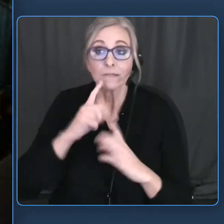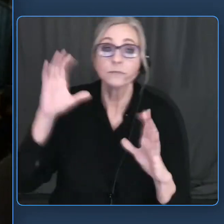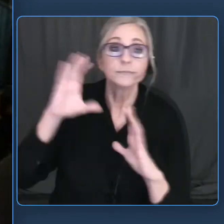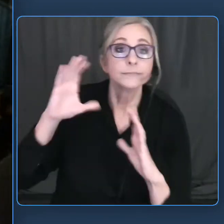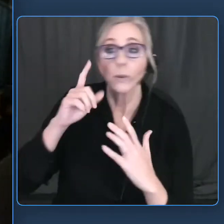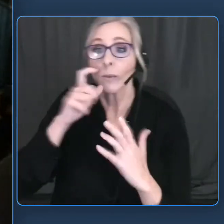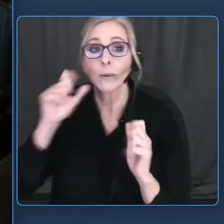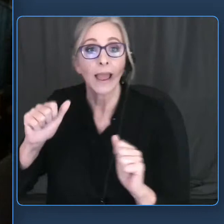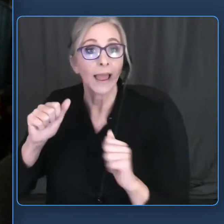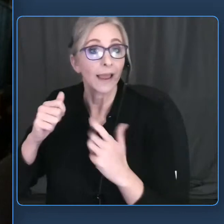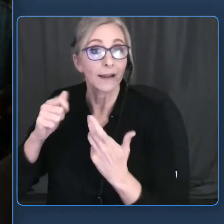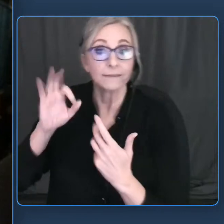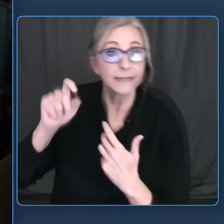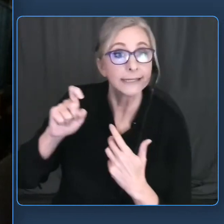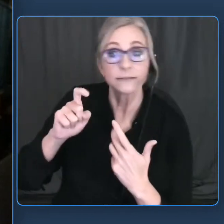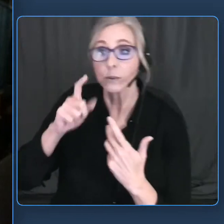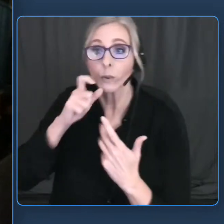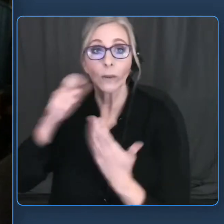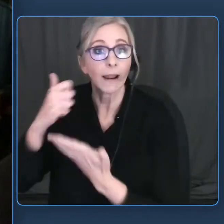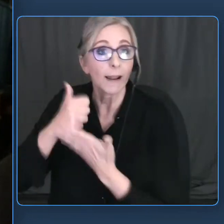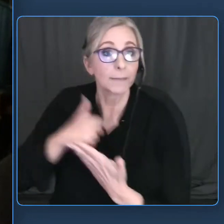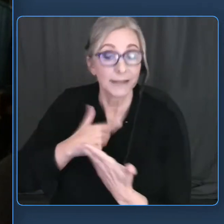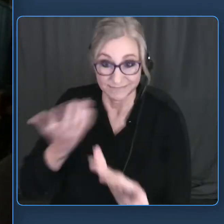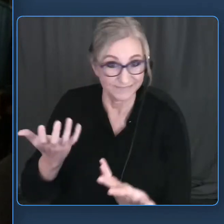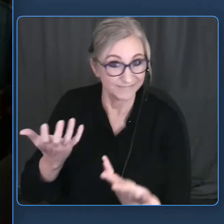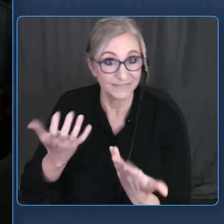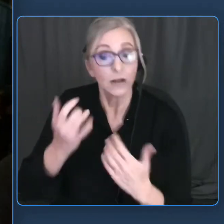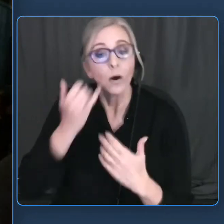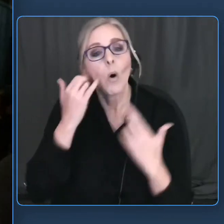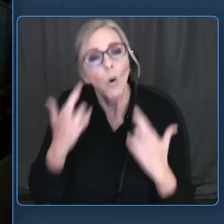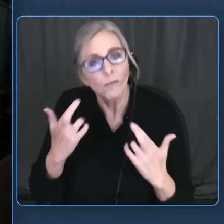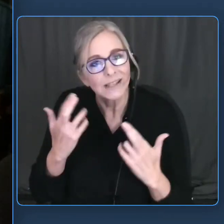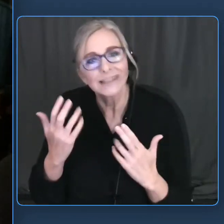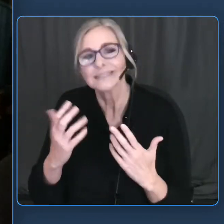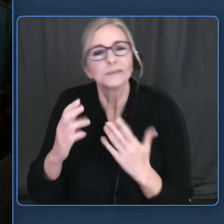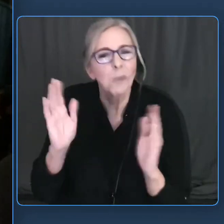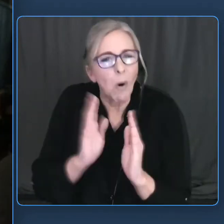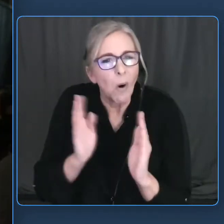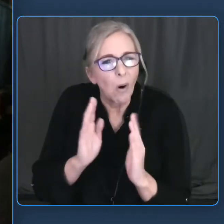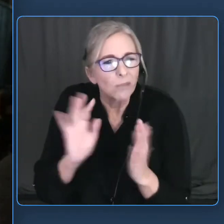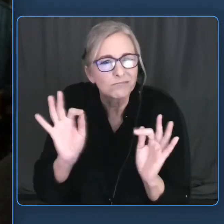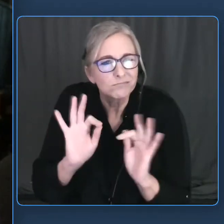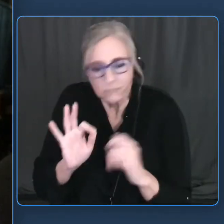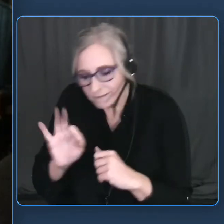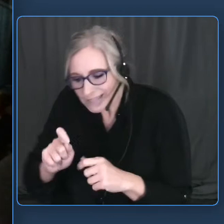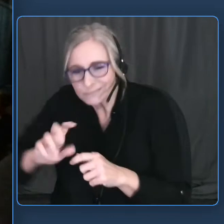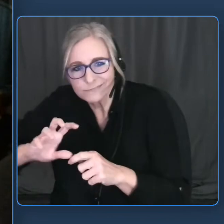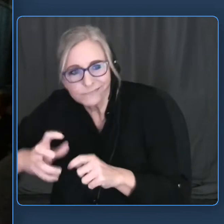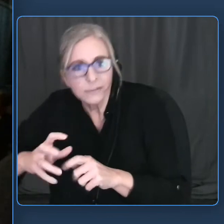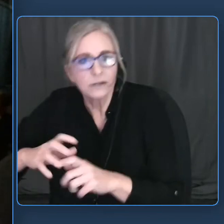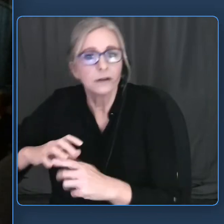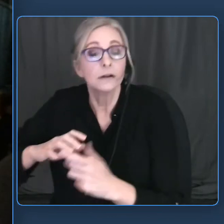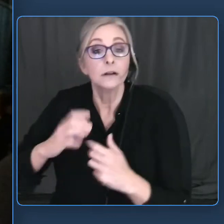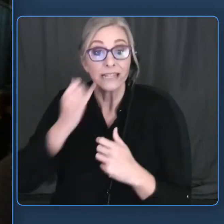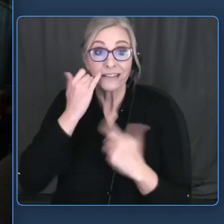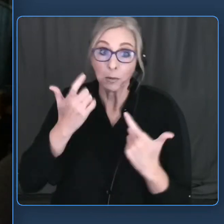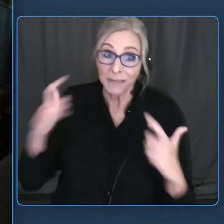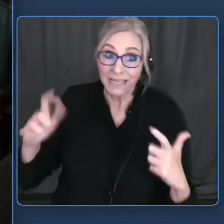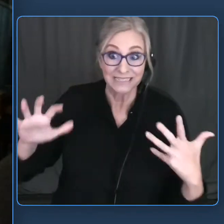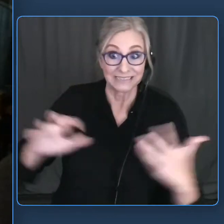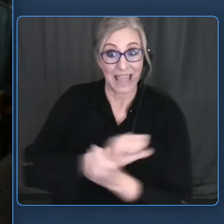look for a resource to get it repaired. If hopefully it's something minor, nothing major, because then if it's a